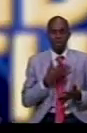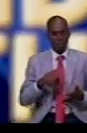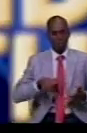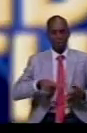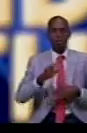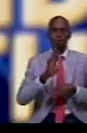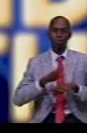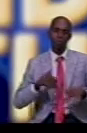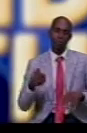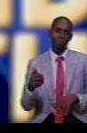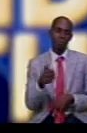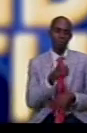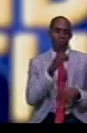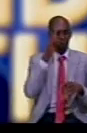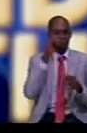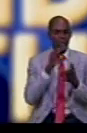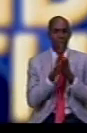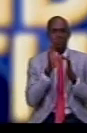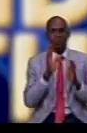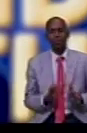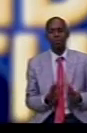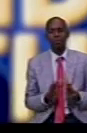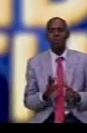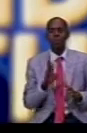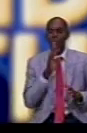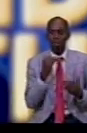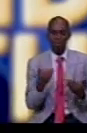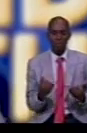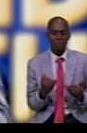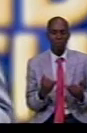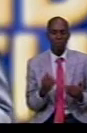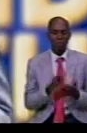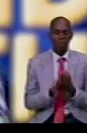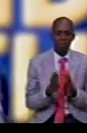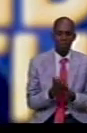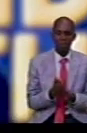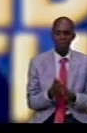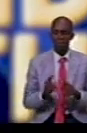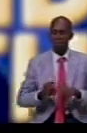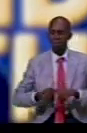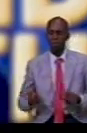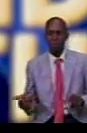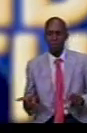know they are falling into temptation of laziness, temptation of indifference, temptation of